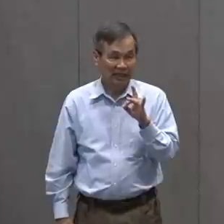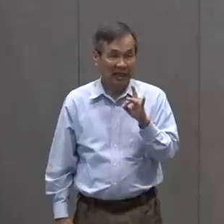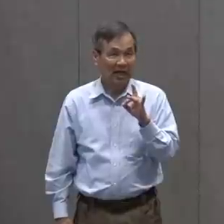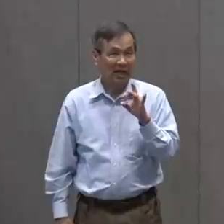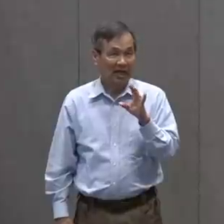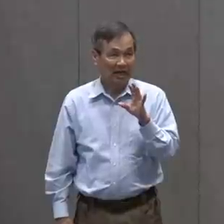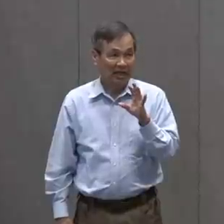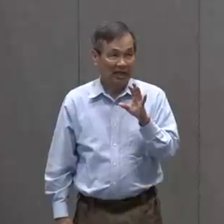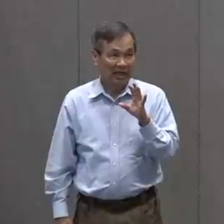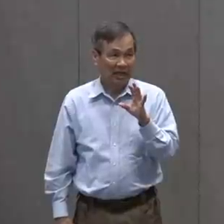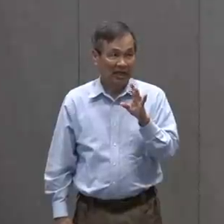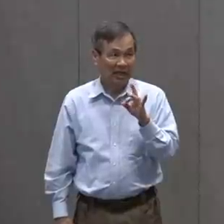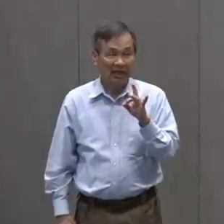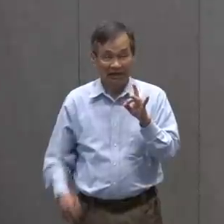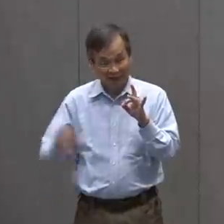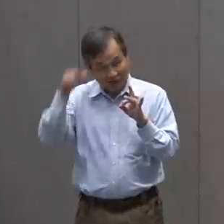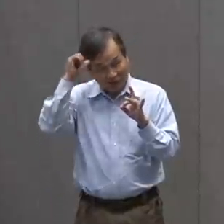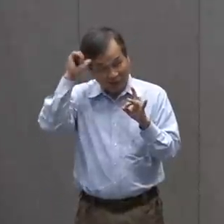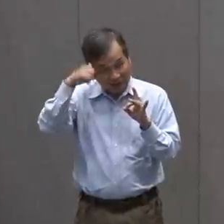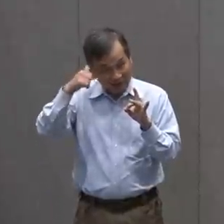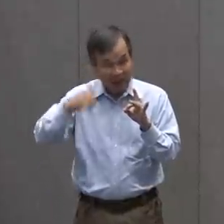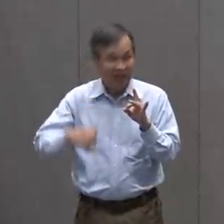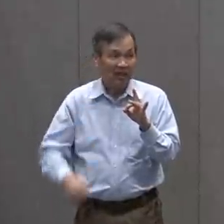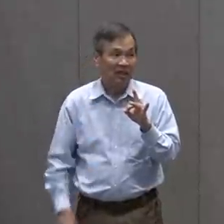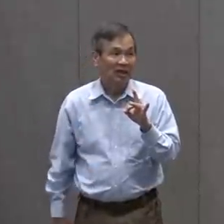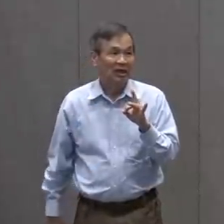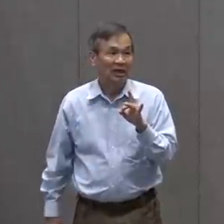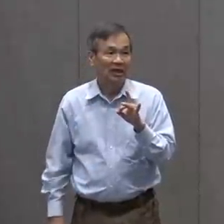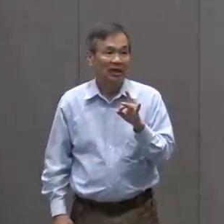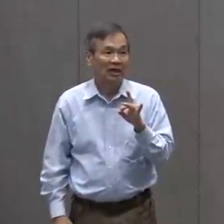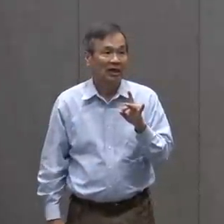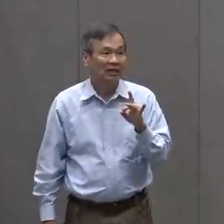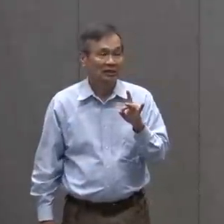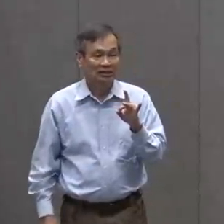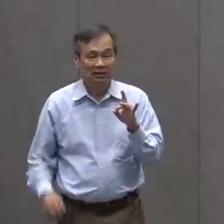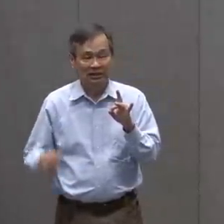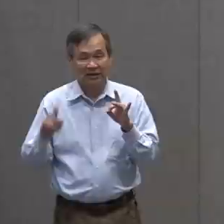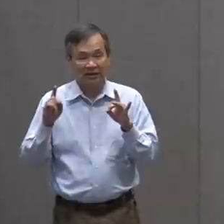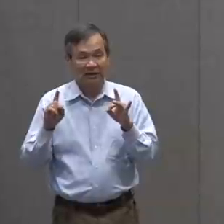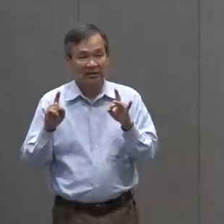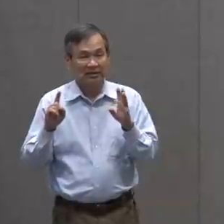6, 7, 8. I better keep track on my fingers somehow. Let me think. So